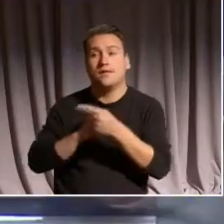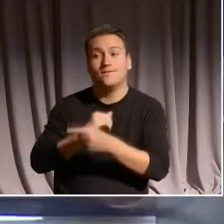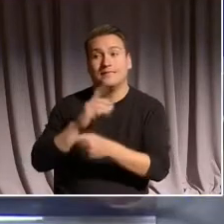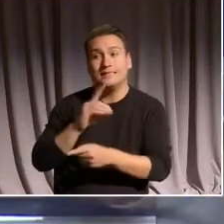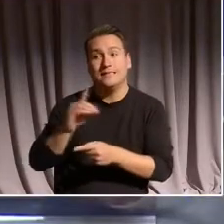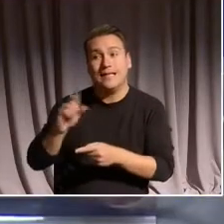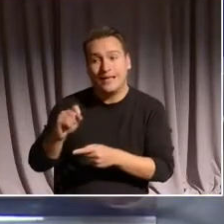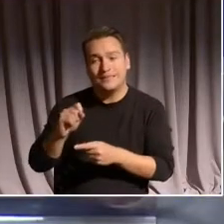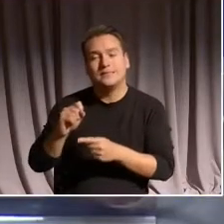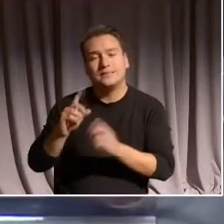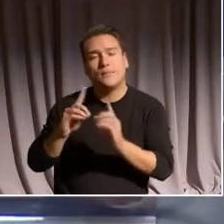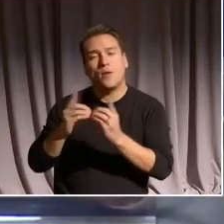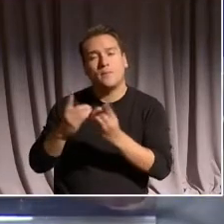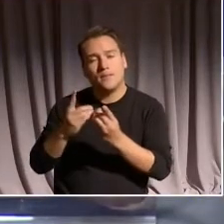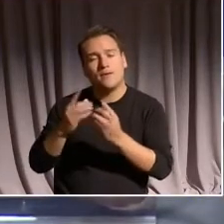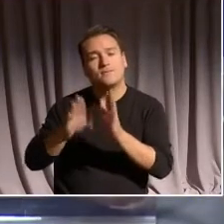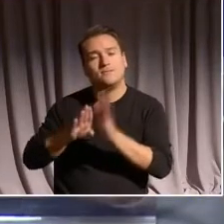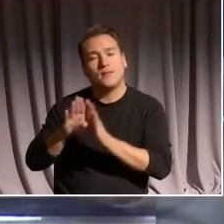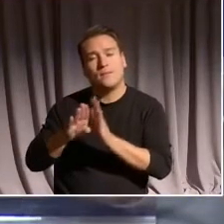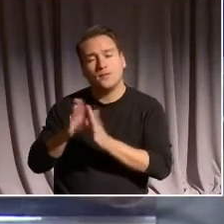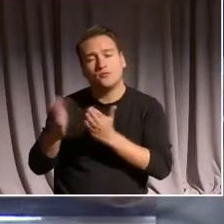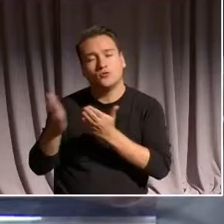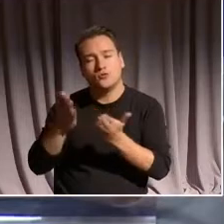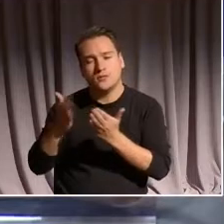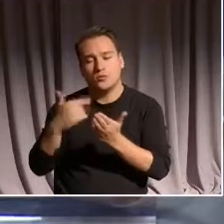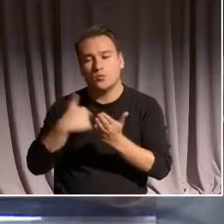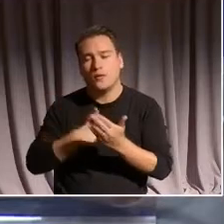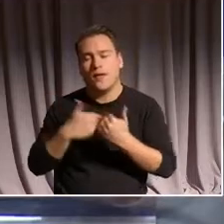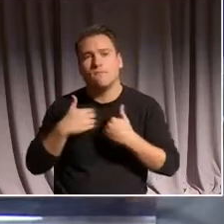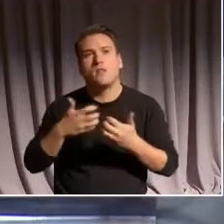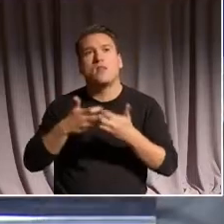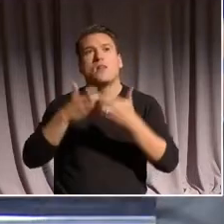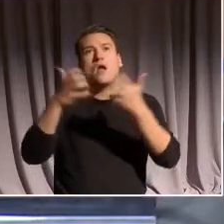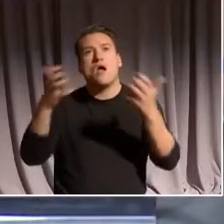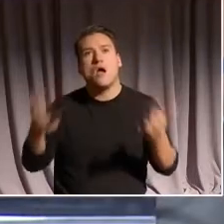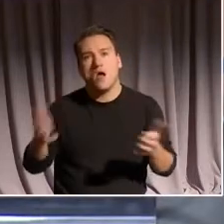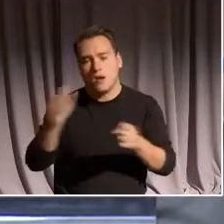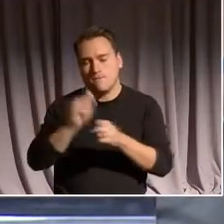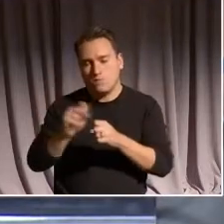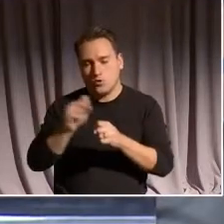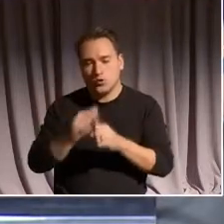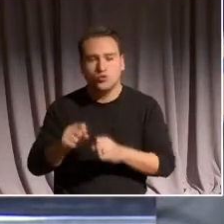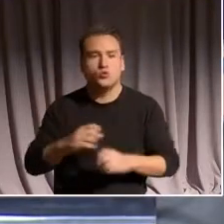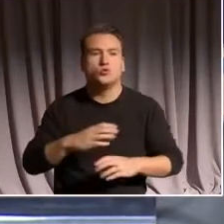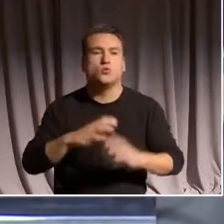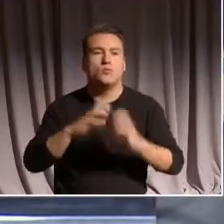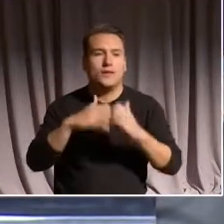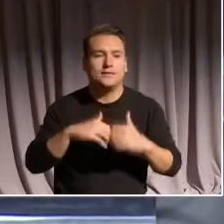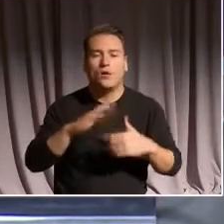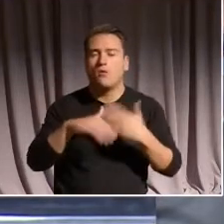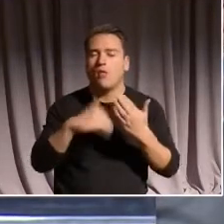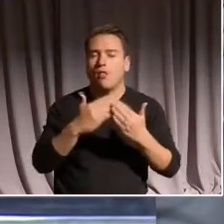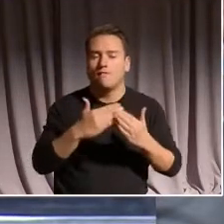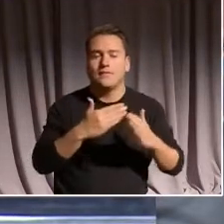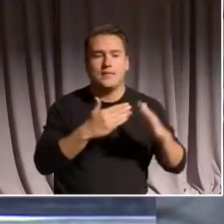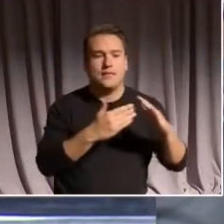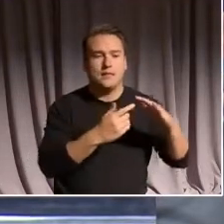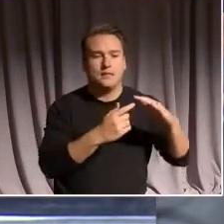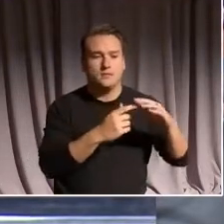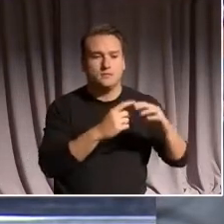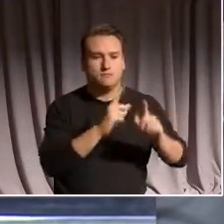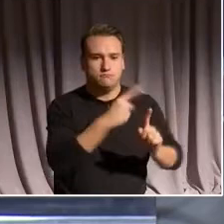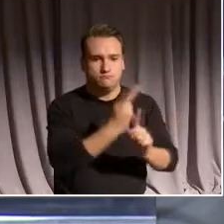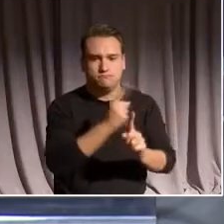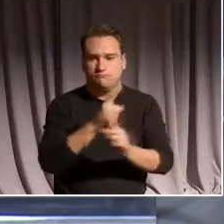Developmental Services. Couldn't agree more. We have a lot of work to do to break down the silos, both at the state and local level, bring together